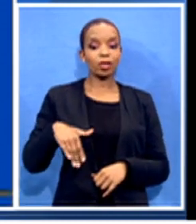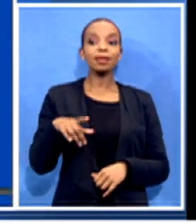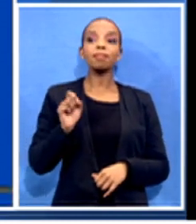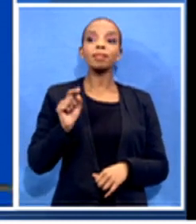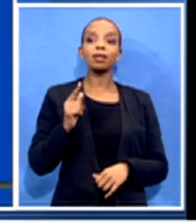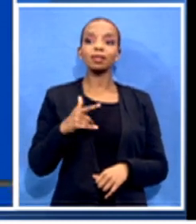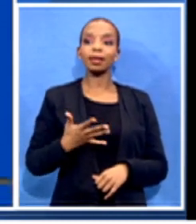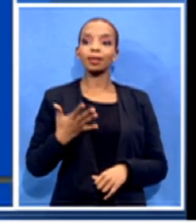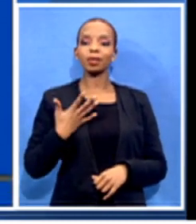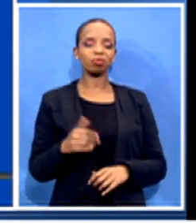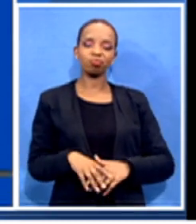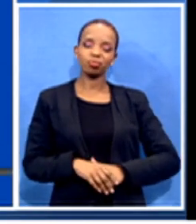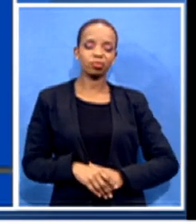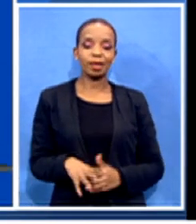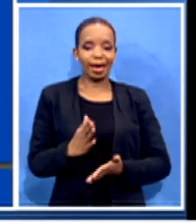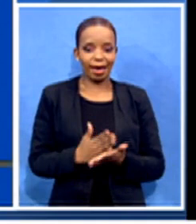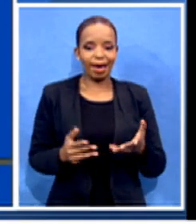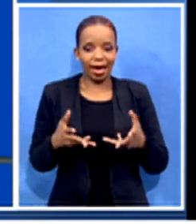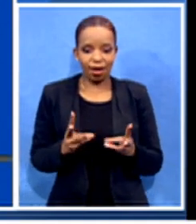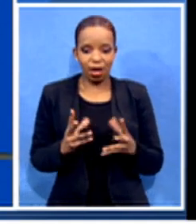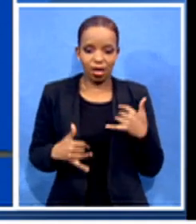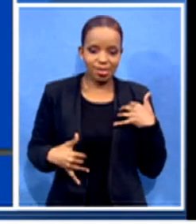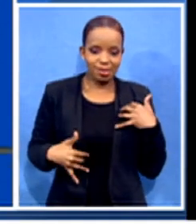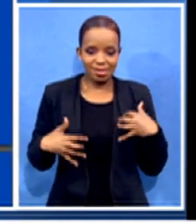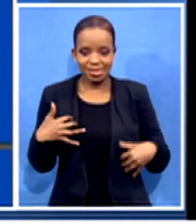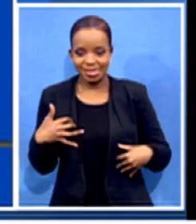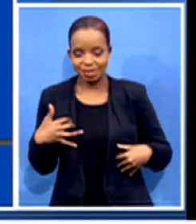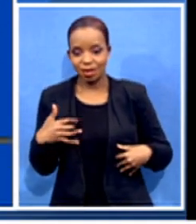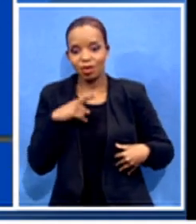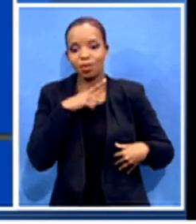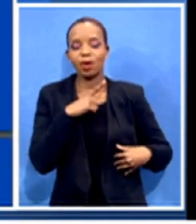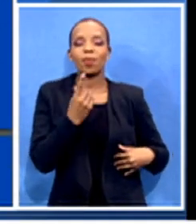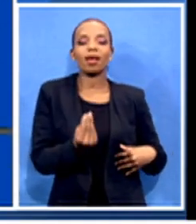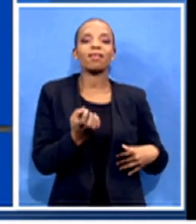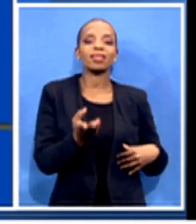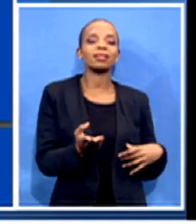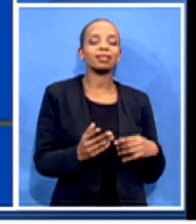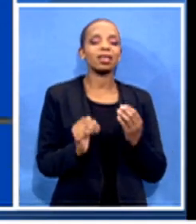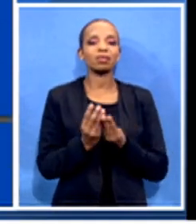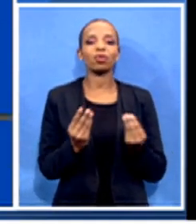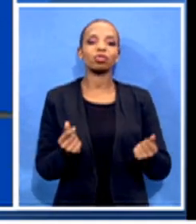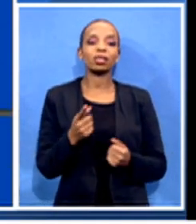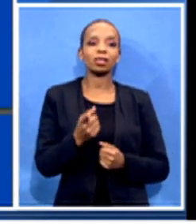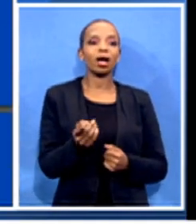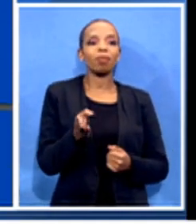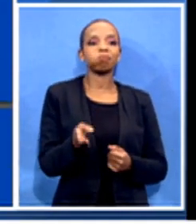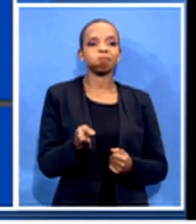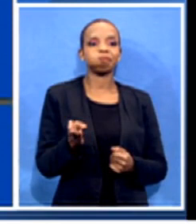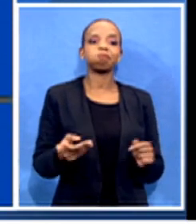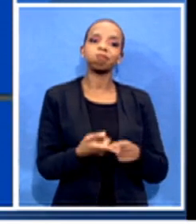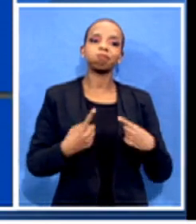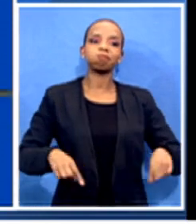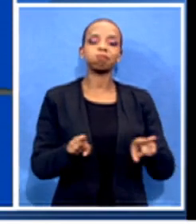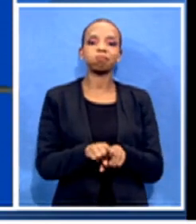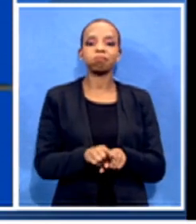I'm supposed to be. I'm halfway excited because we have this monster solution which is kept in our